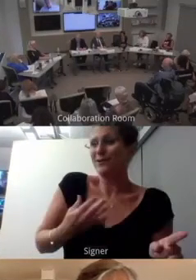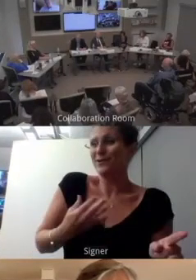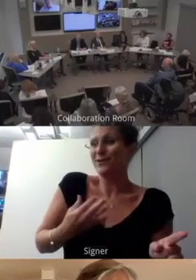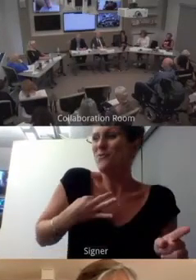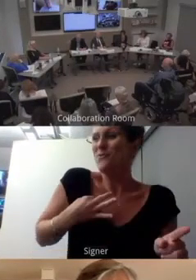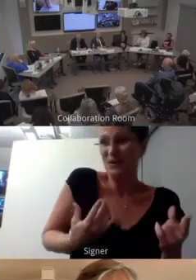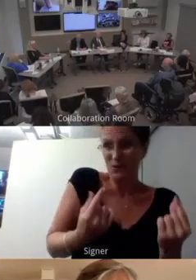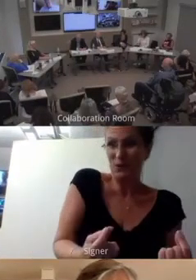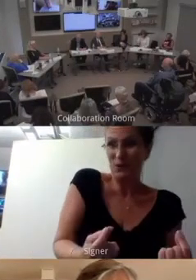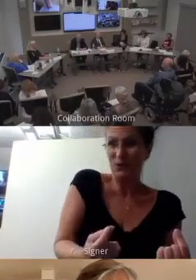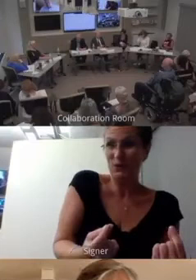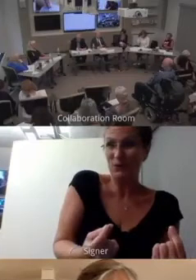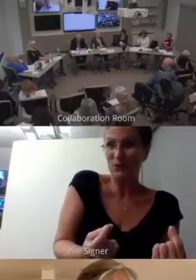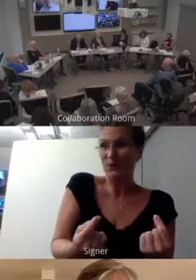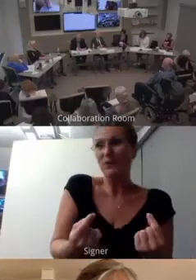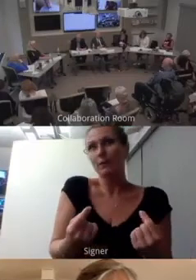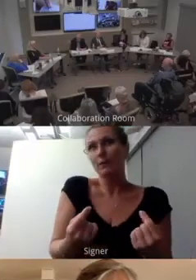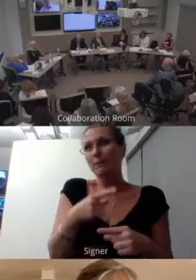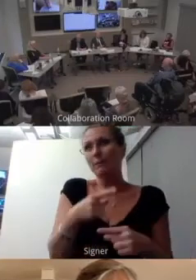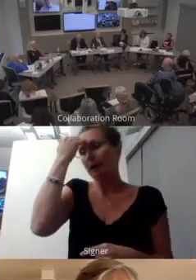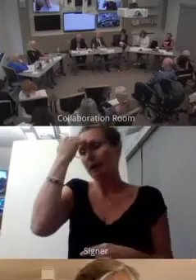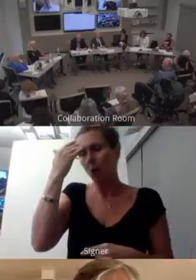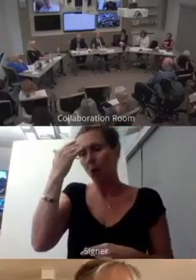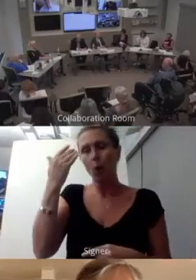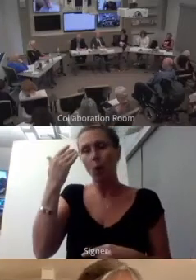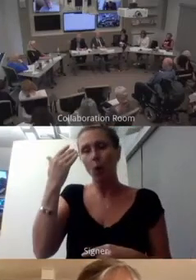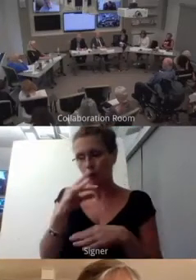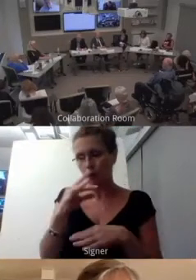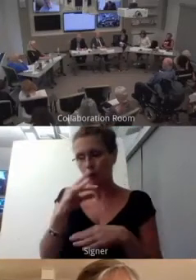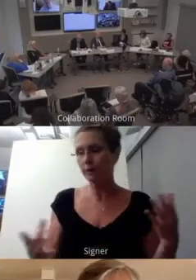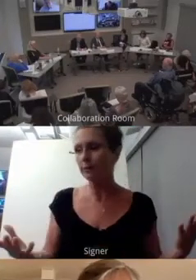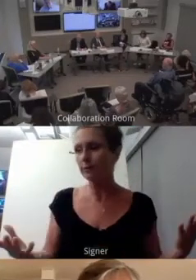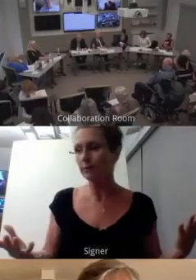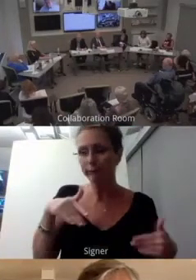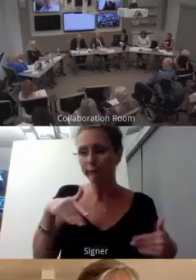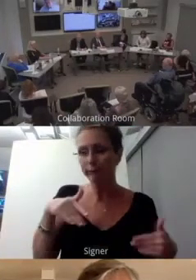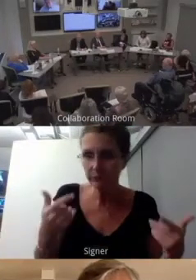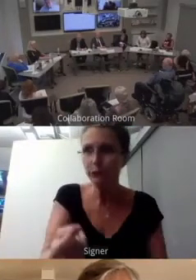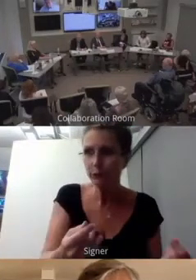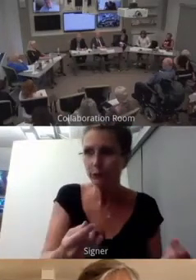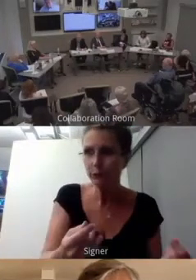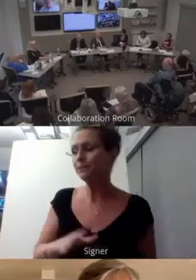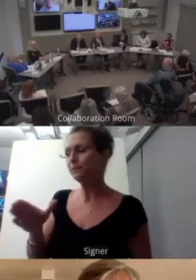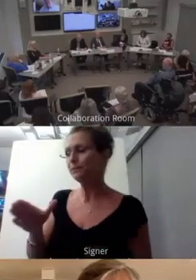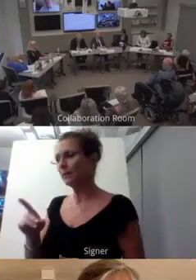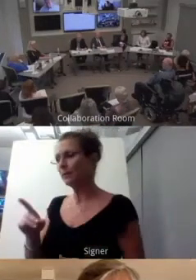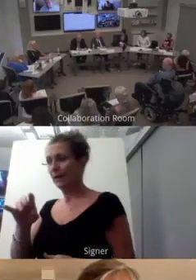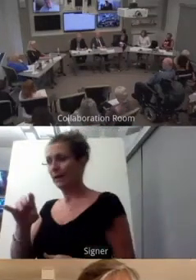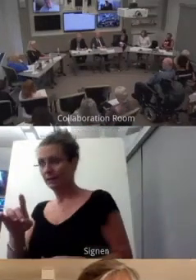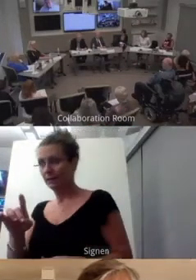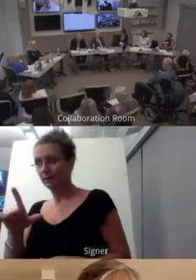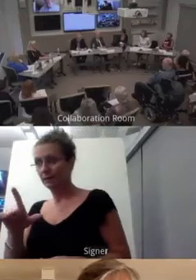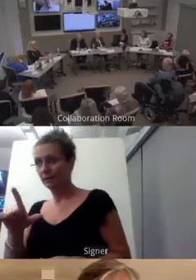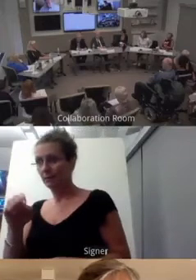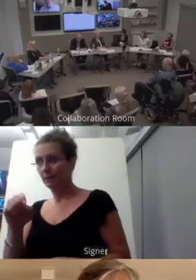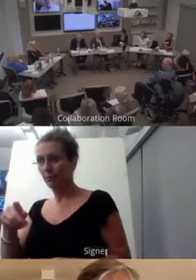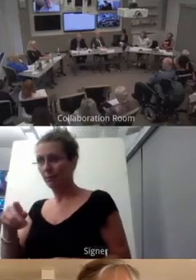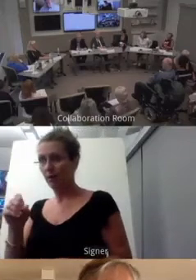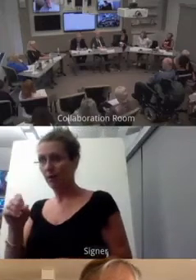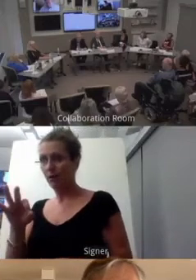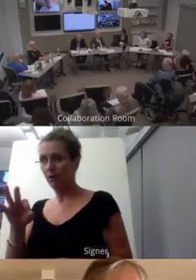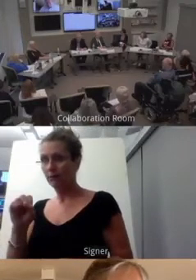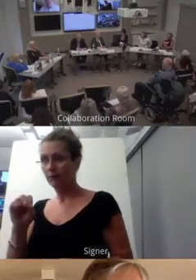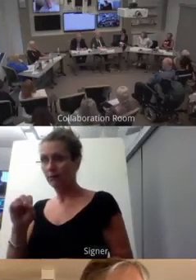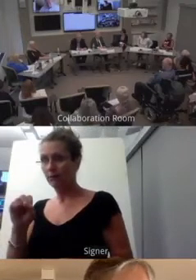1 minute left with you. If I could trouble you to just say, is there any other advice? You've got the minister sitting here taking notes and eagerly listening. Any other advice